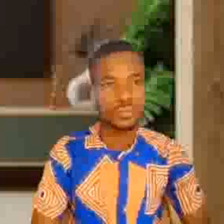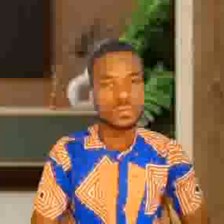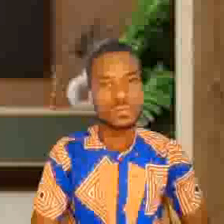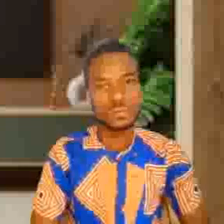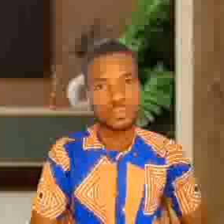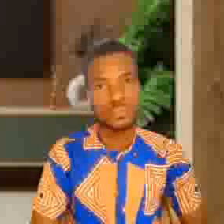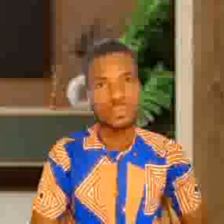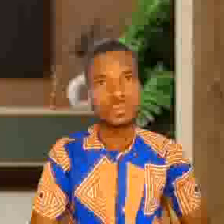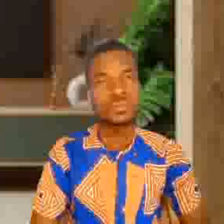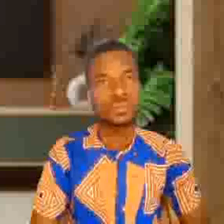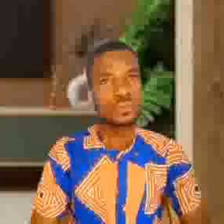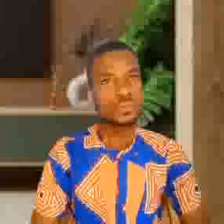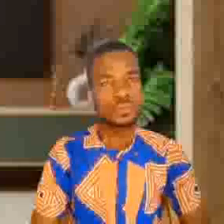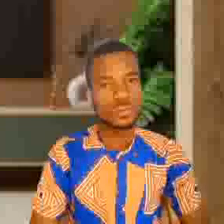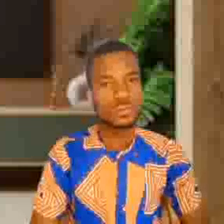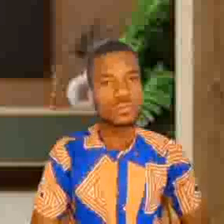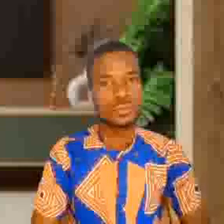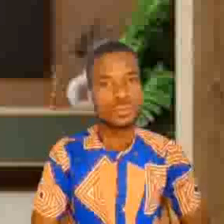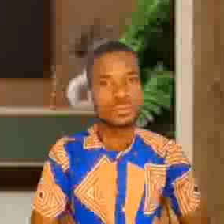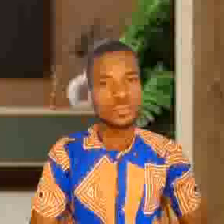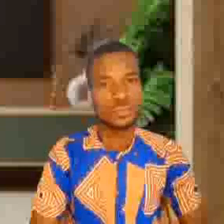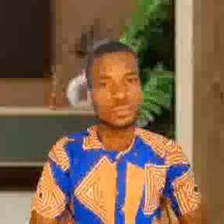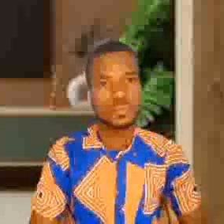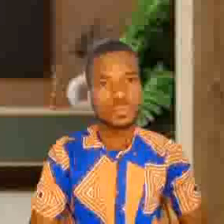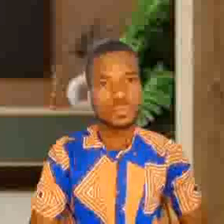situations, external forces,